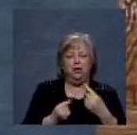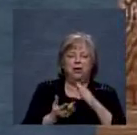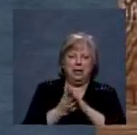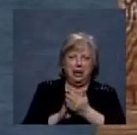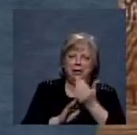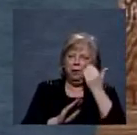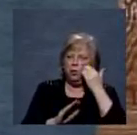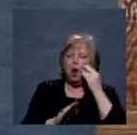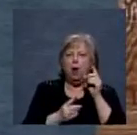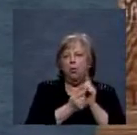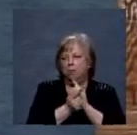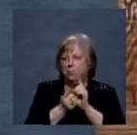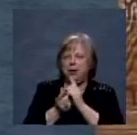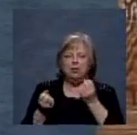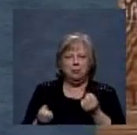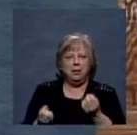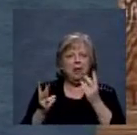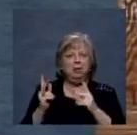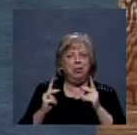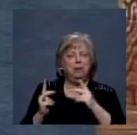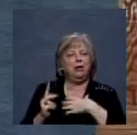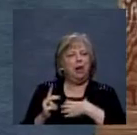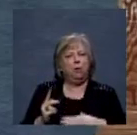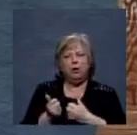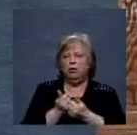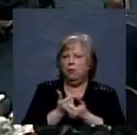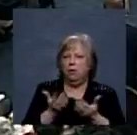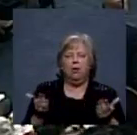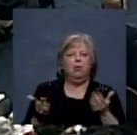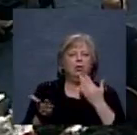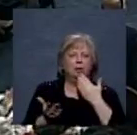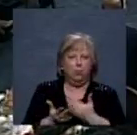everybody, and I wish everybody well. Thank you, guys.